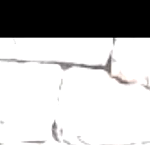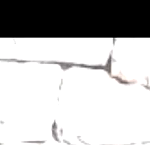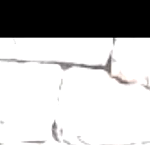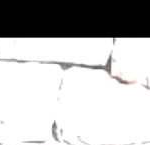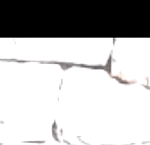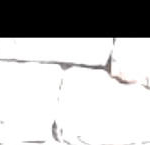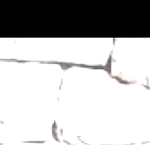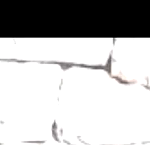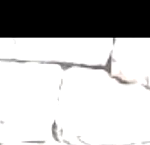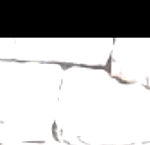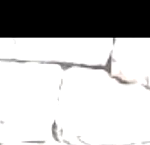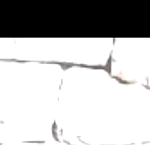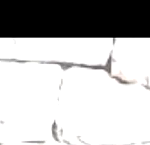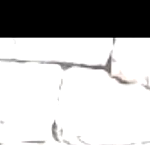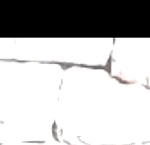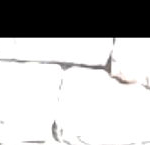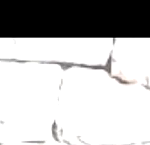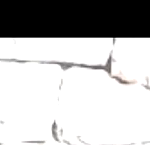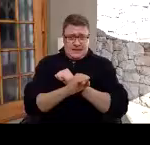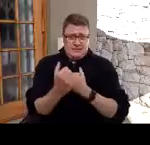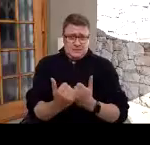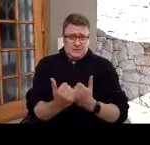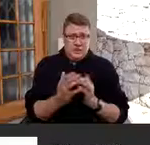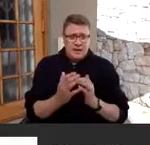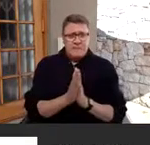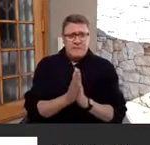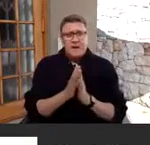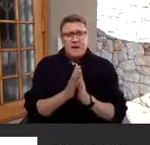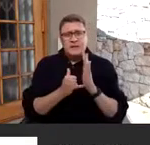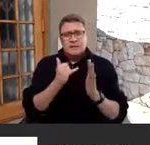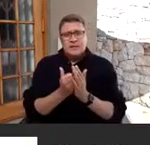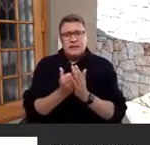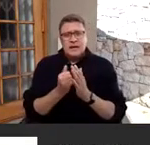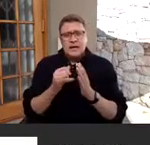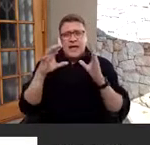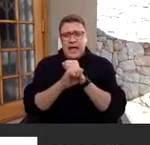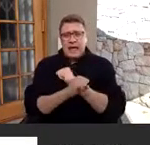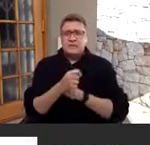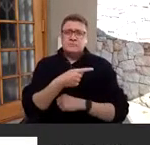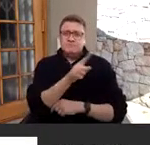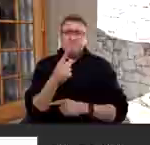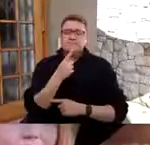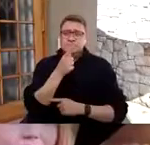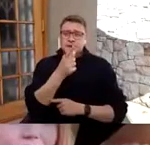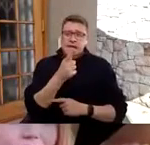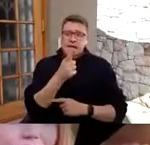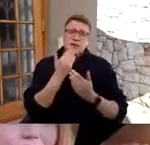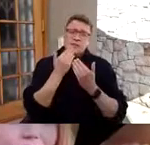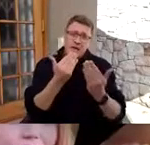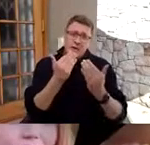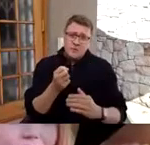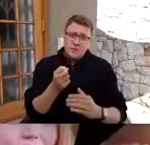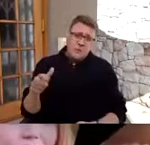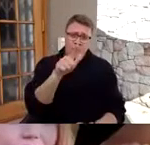end today's session. And I'm just gonna end it by saying thank you again so much